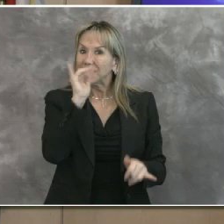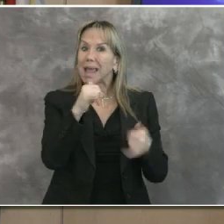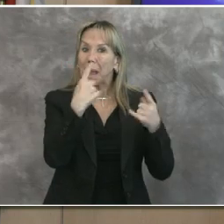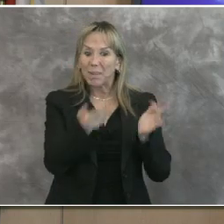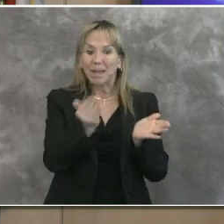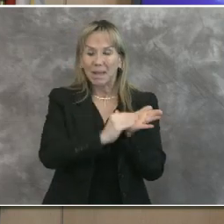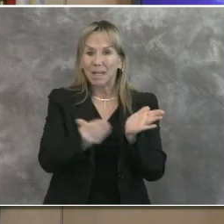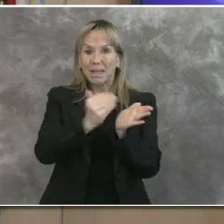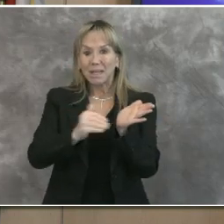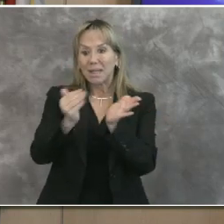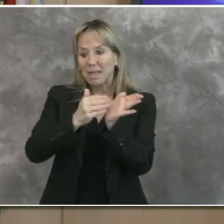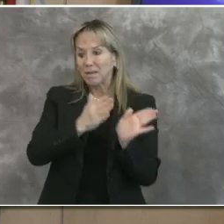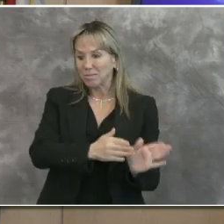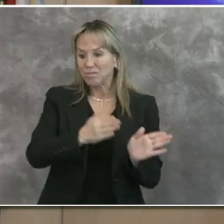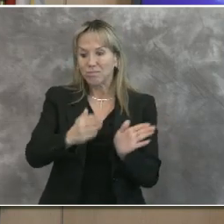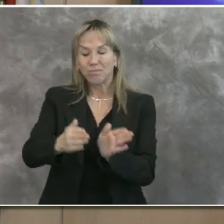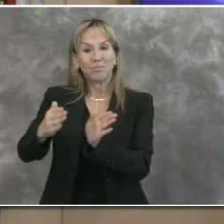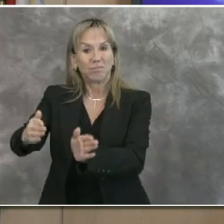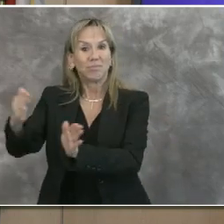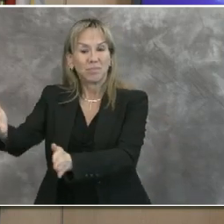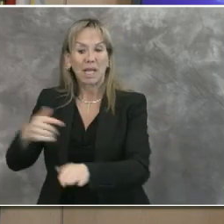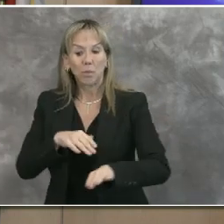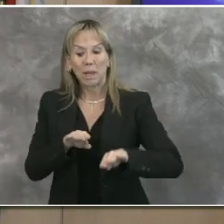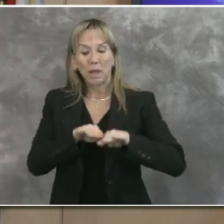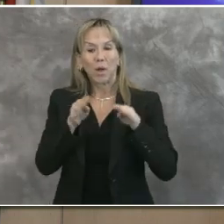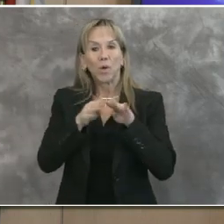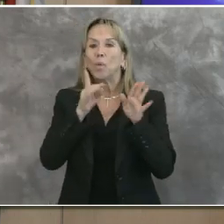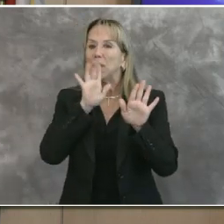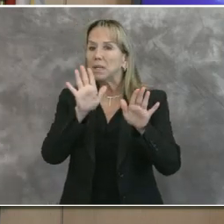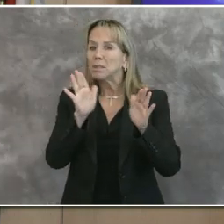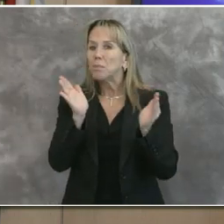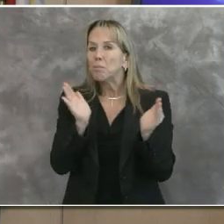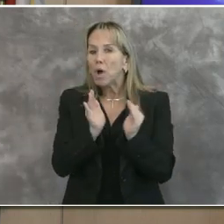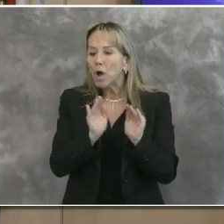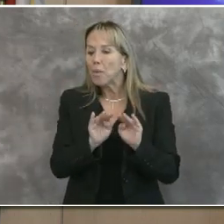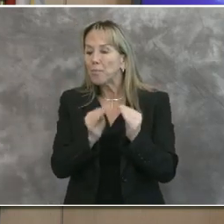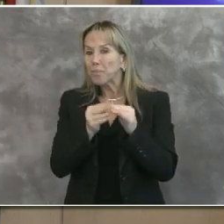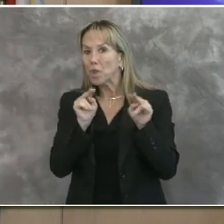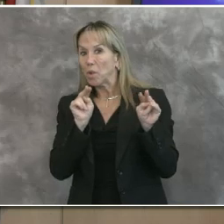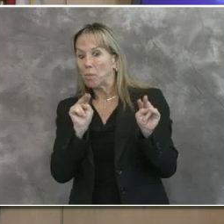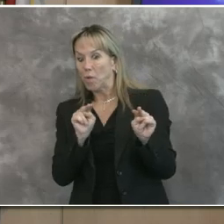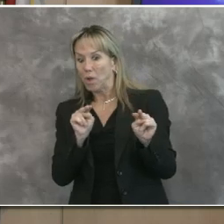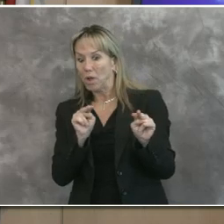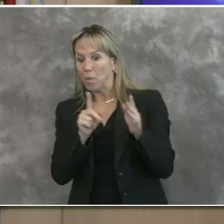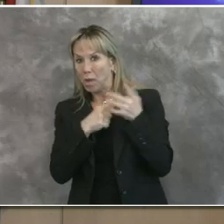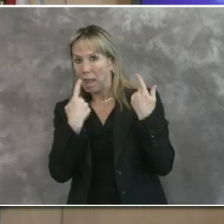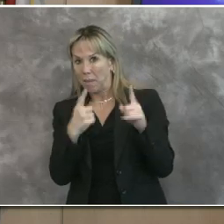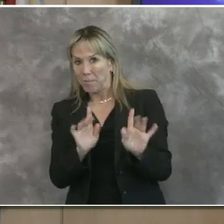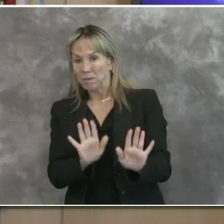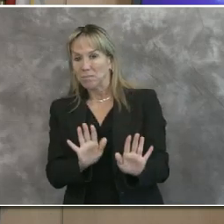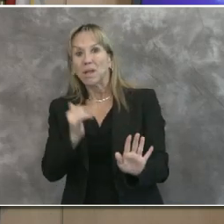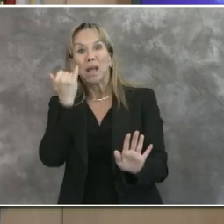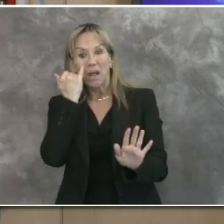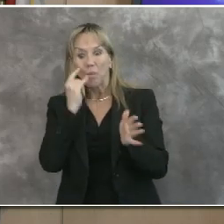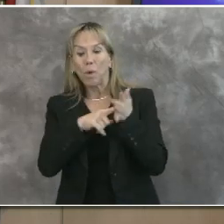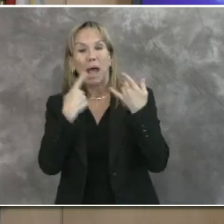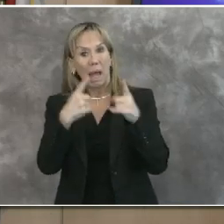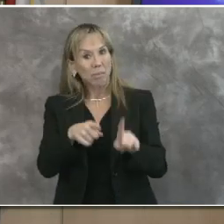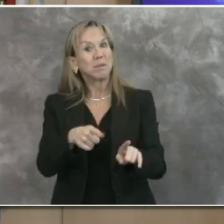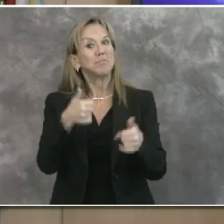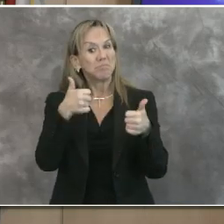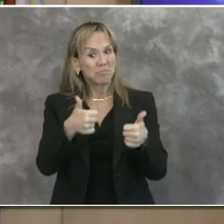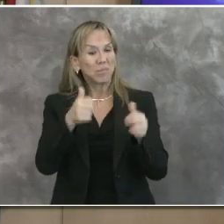we begin the process of moving forward. Small steps, monitor the impact. If the impact is